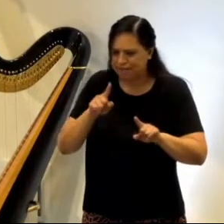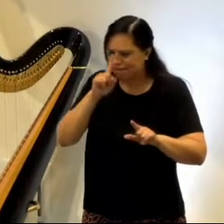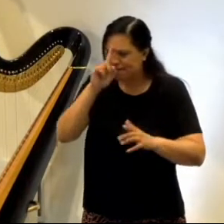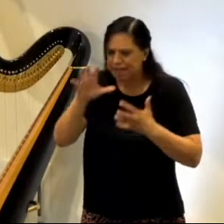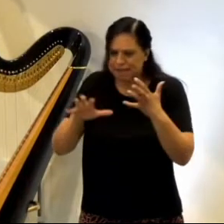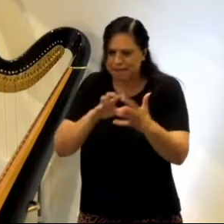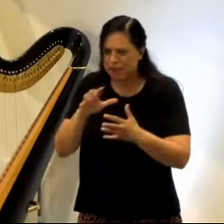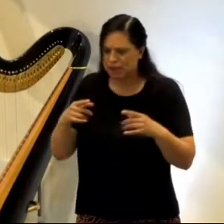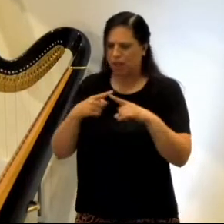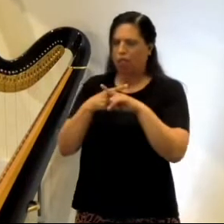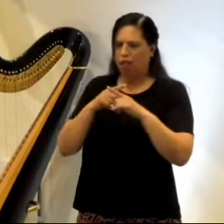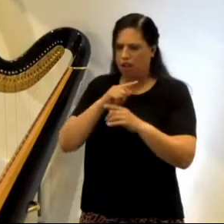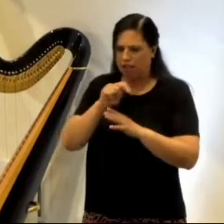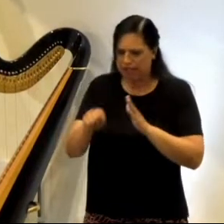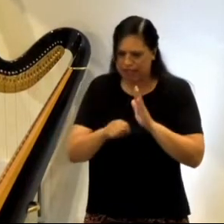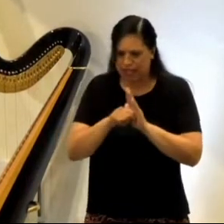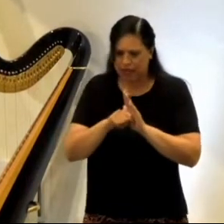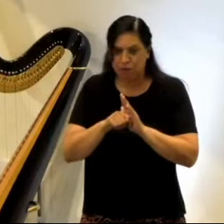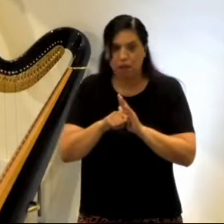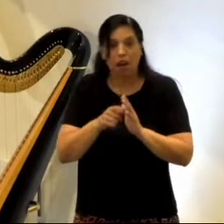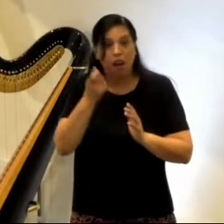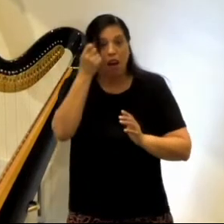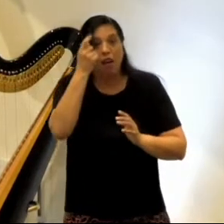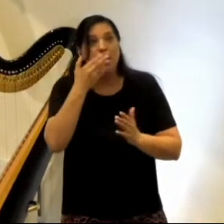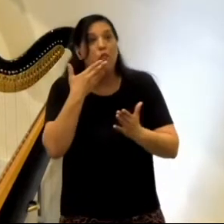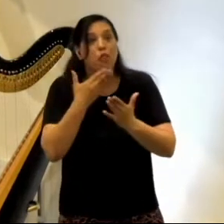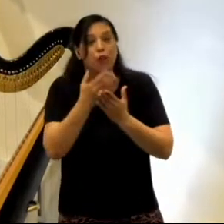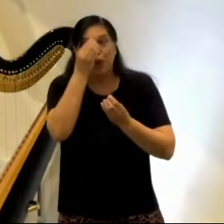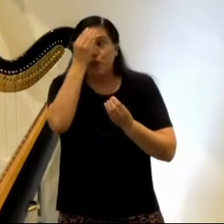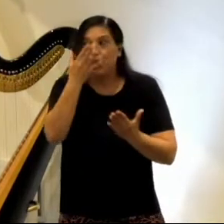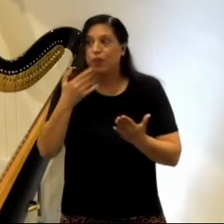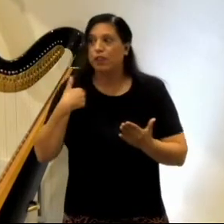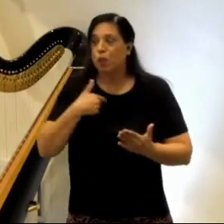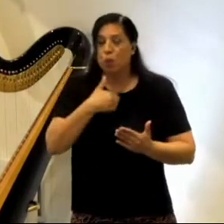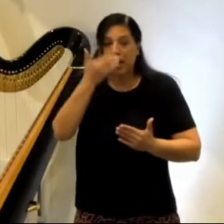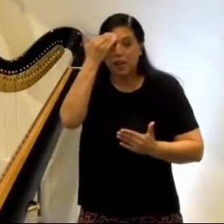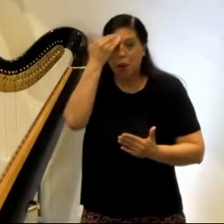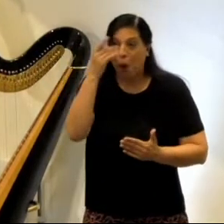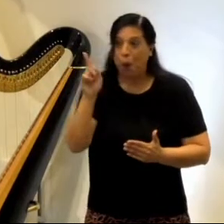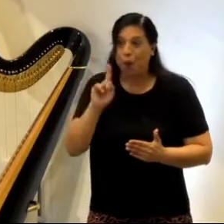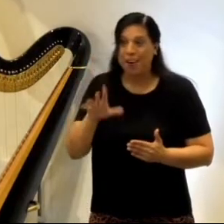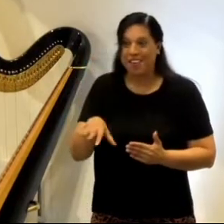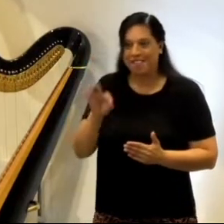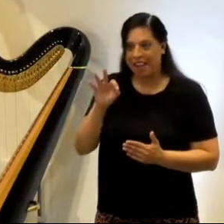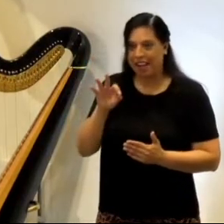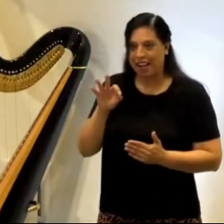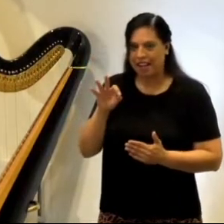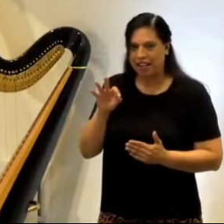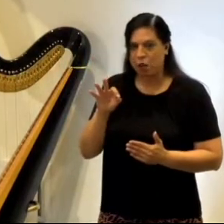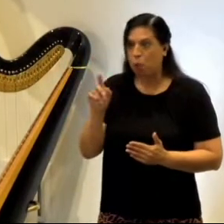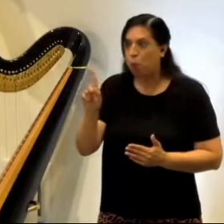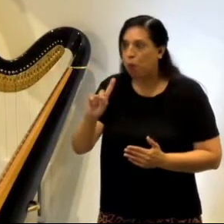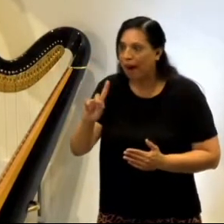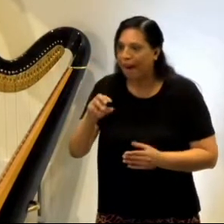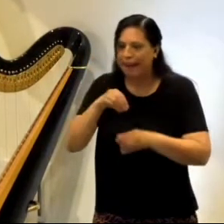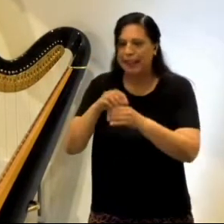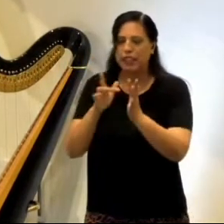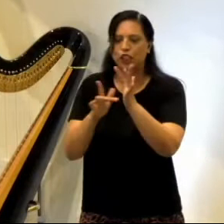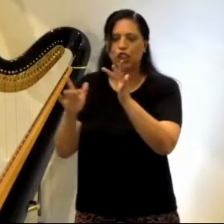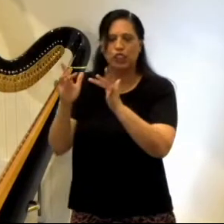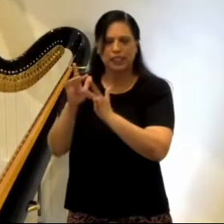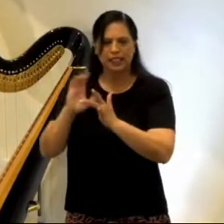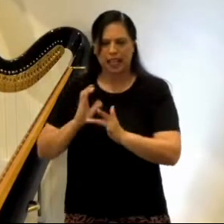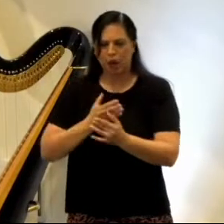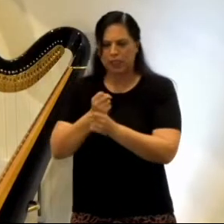times? The good news is we know where those blessings are to be found. They're found in our Savior Jesus and his